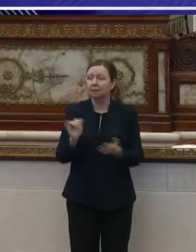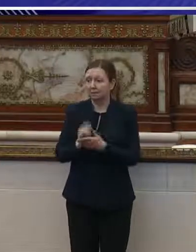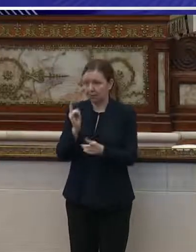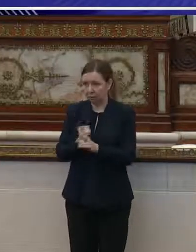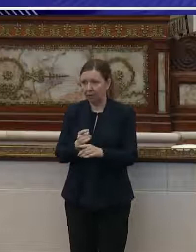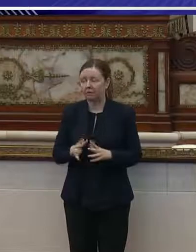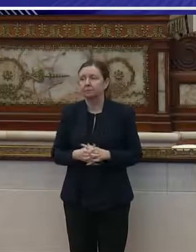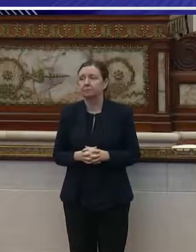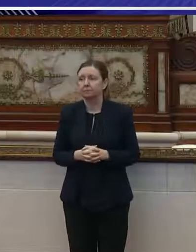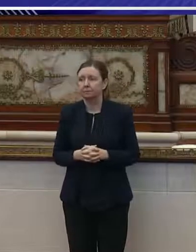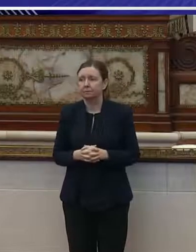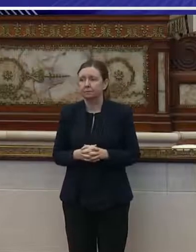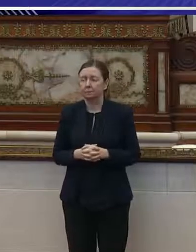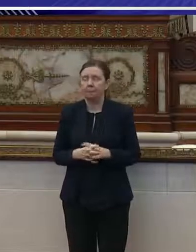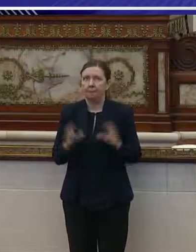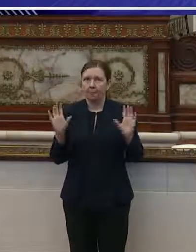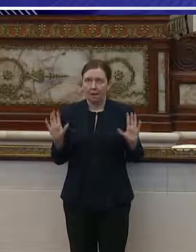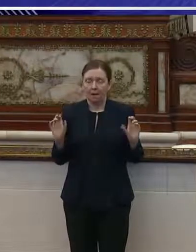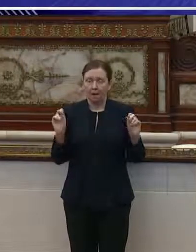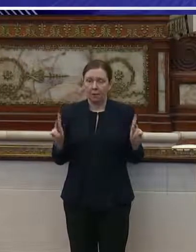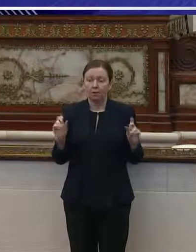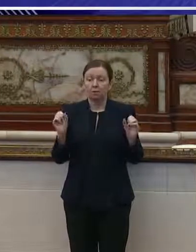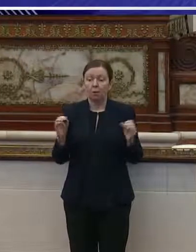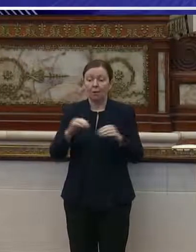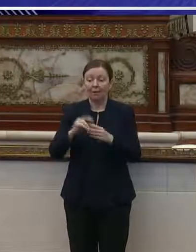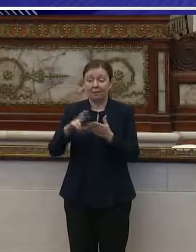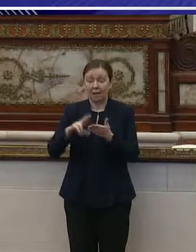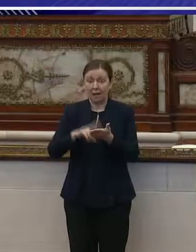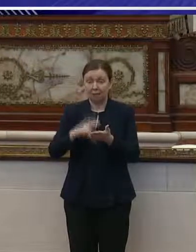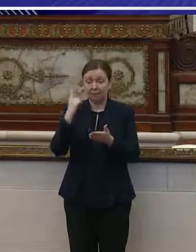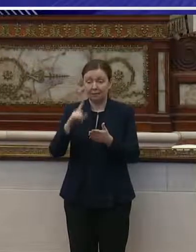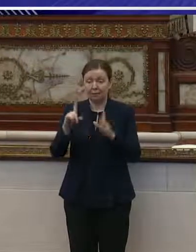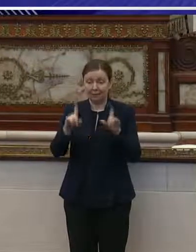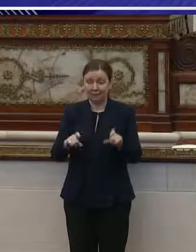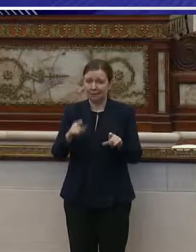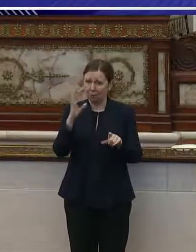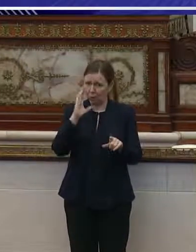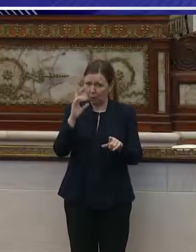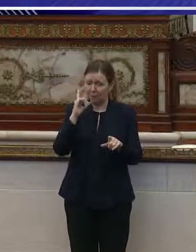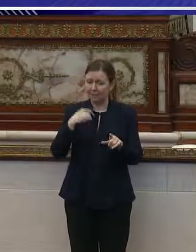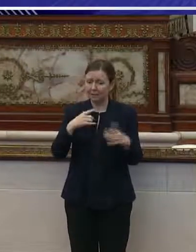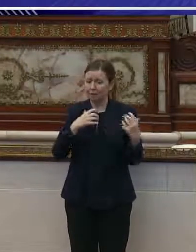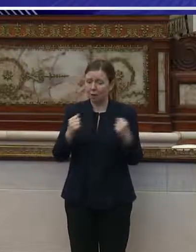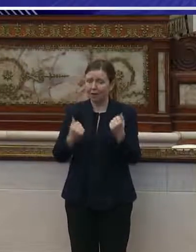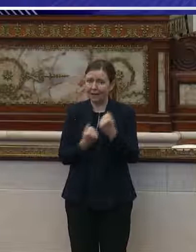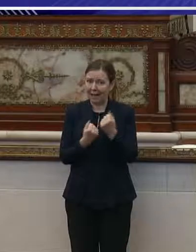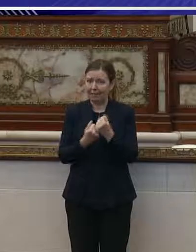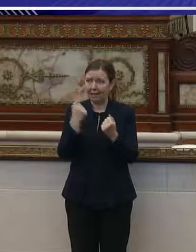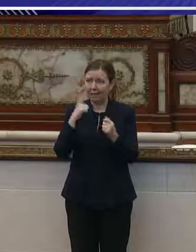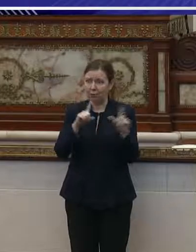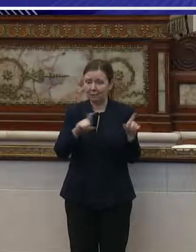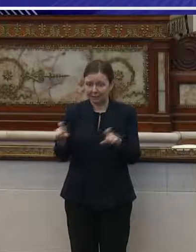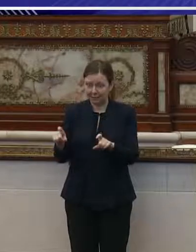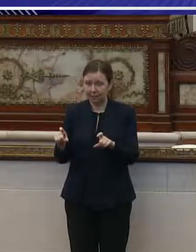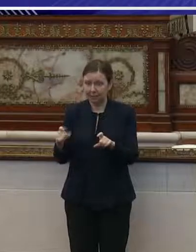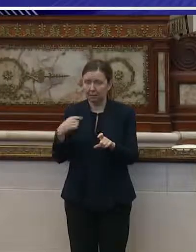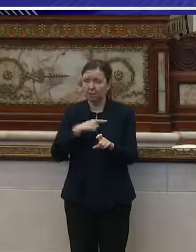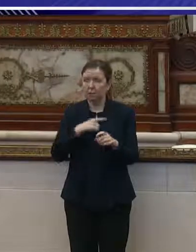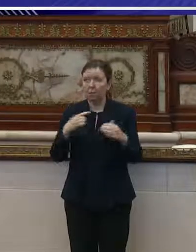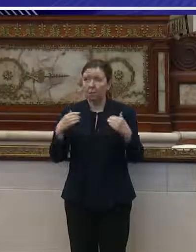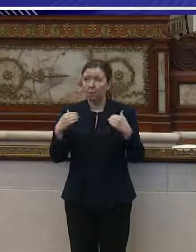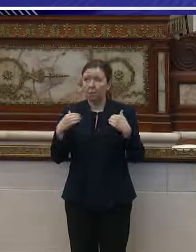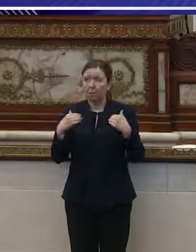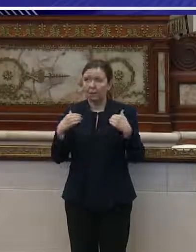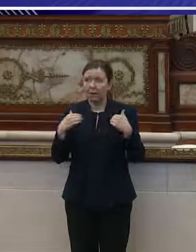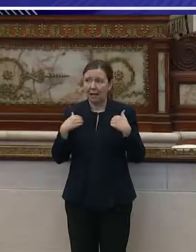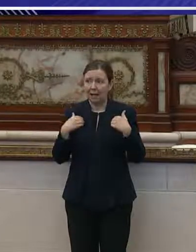correct. So in the contracting for the testing, and because I strongly advocated for testing, we have an